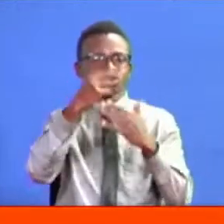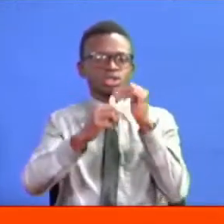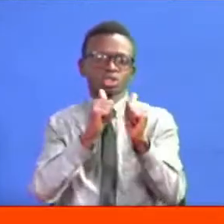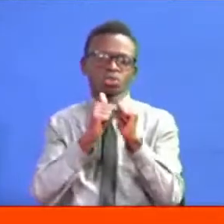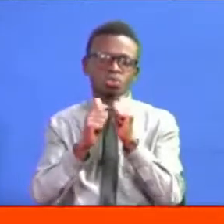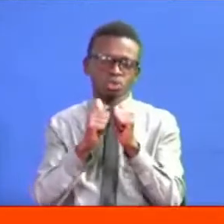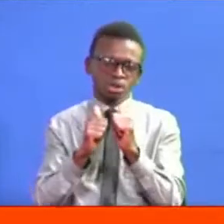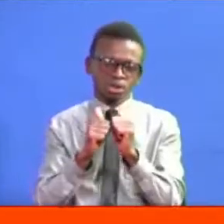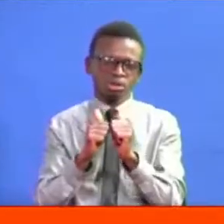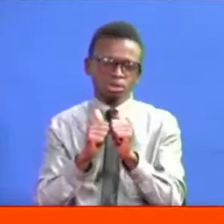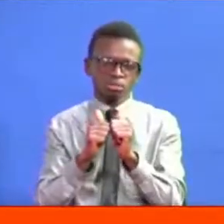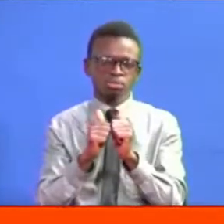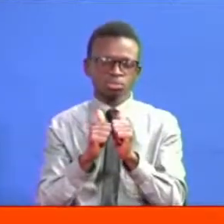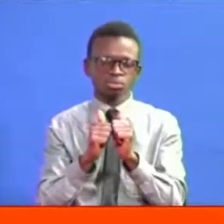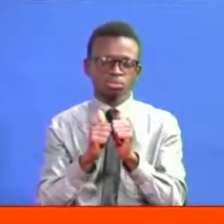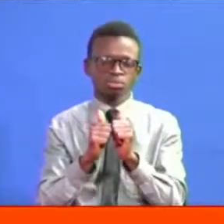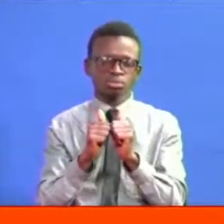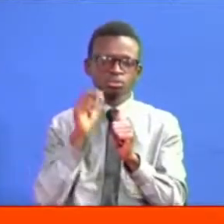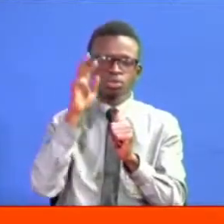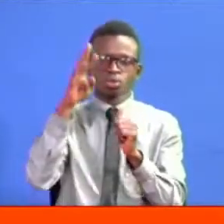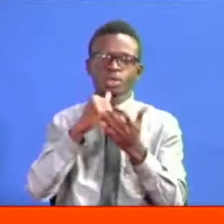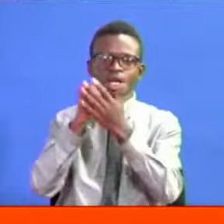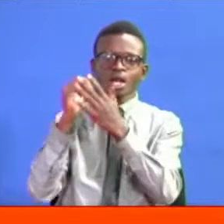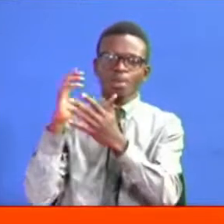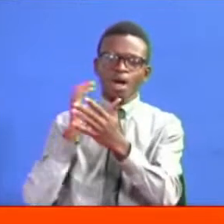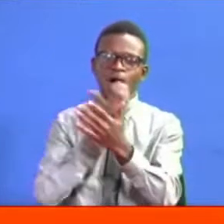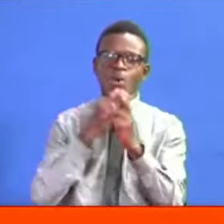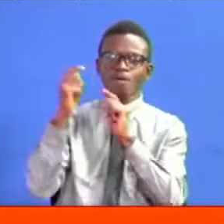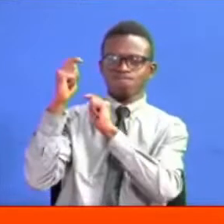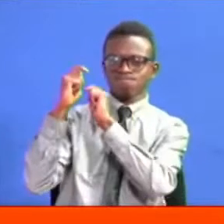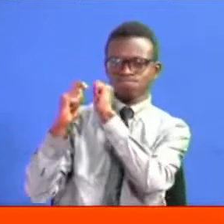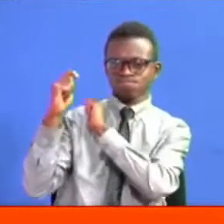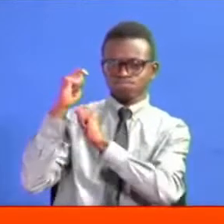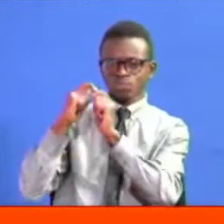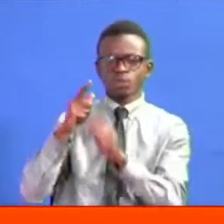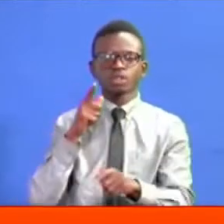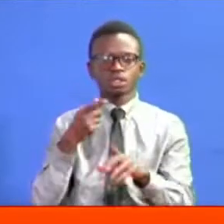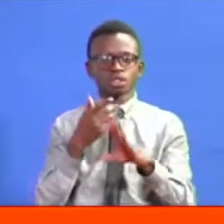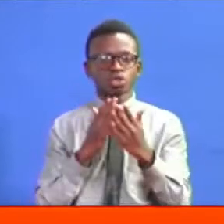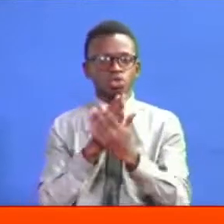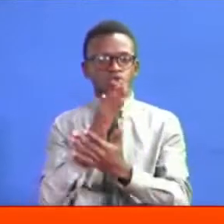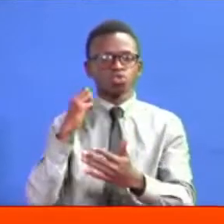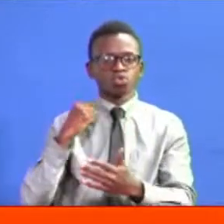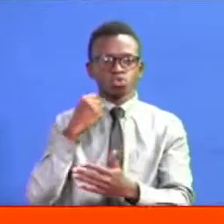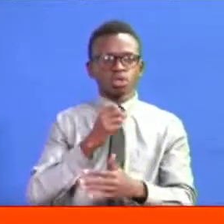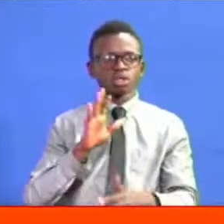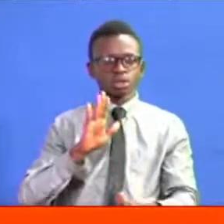utasuka mila zetu na tamaduni zetu katika gunia letu hili. Asanteni sana.